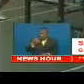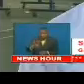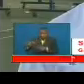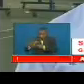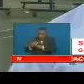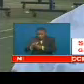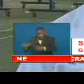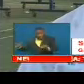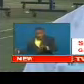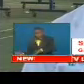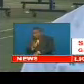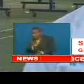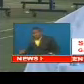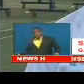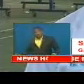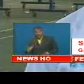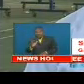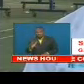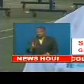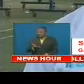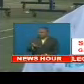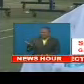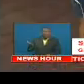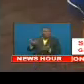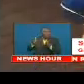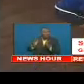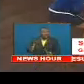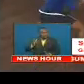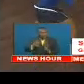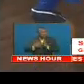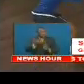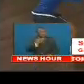being displayed here, the players, they are going to, you know, put up their best.